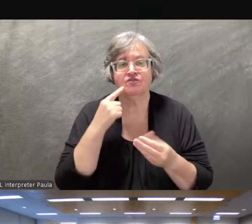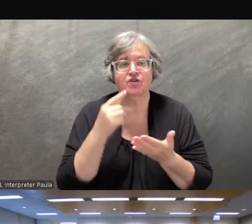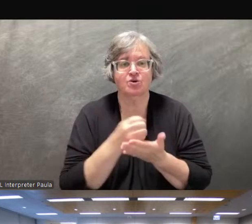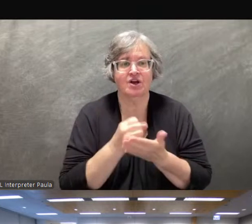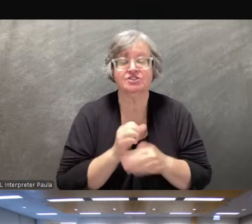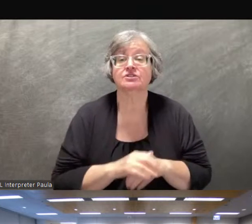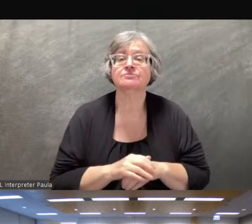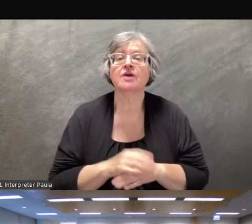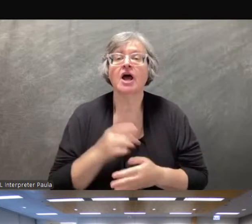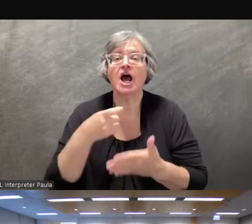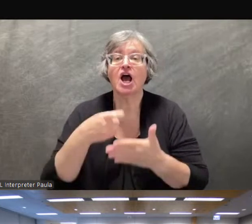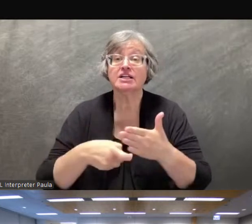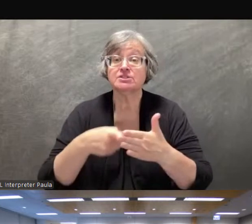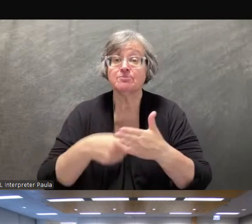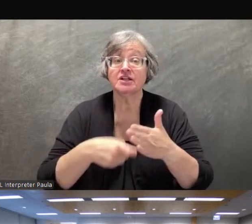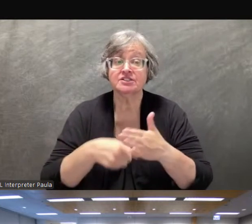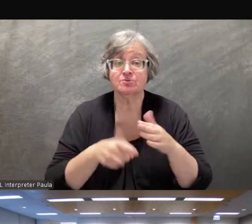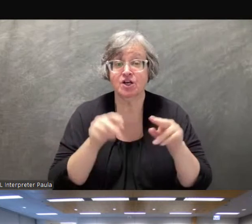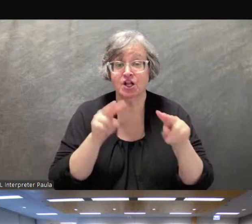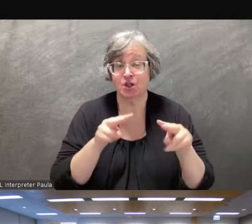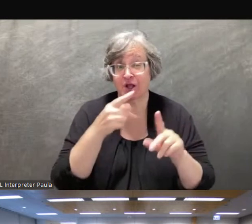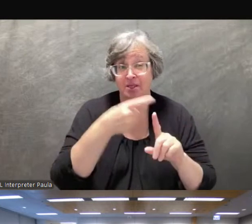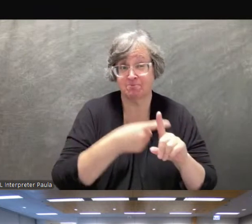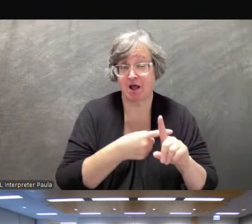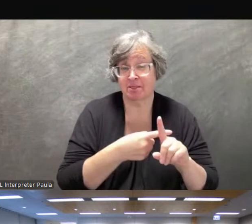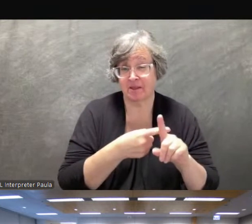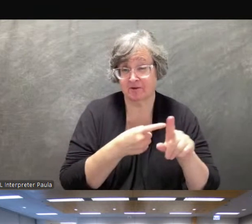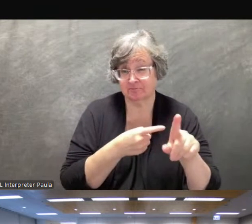On the expenses, taking a look at the month.